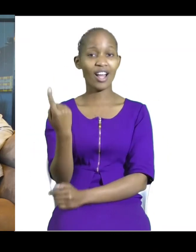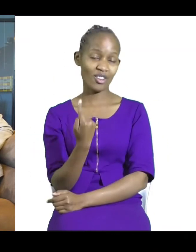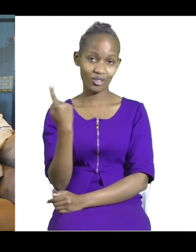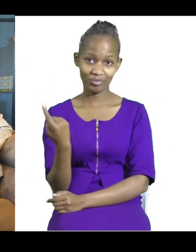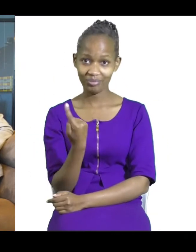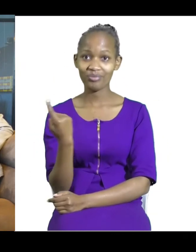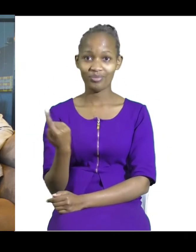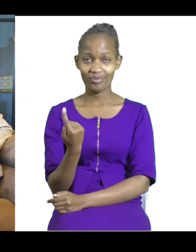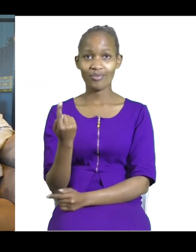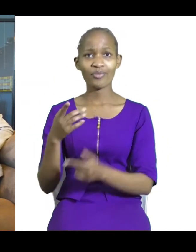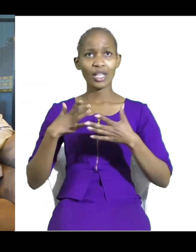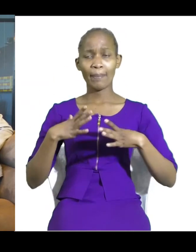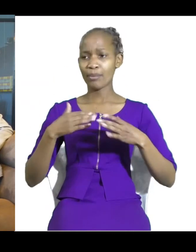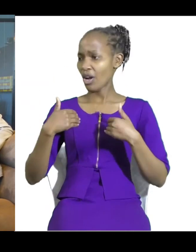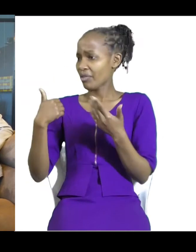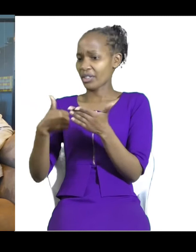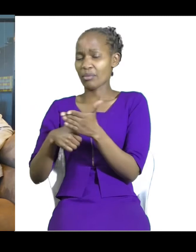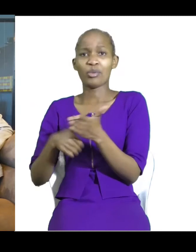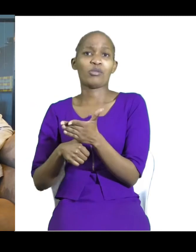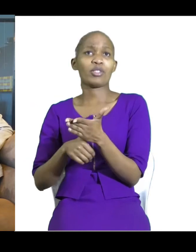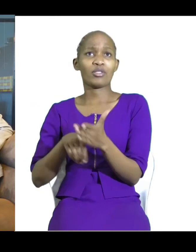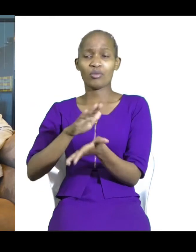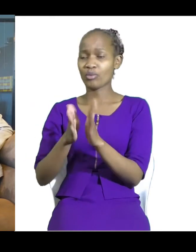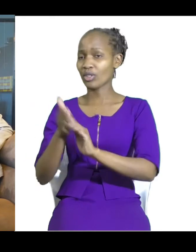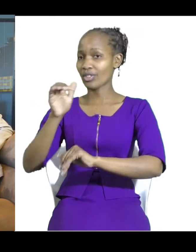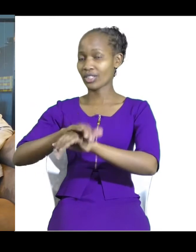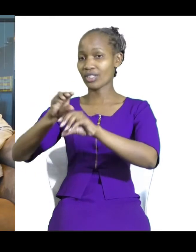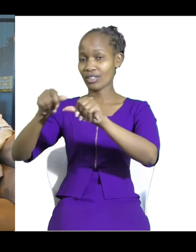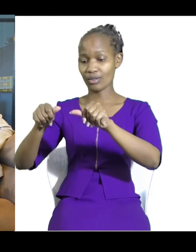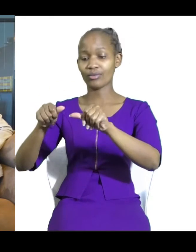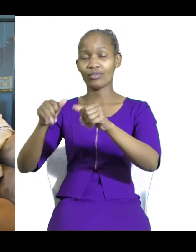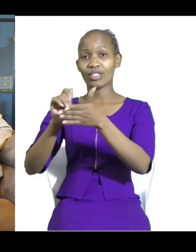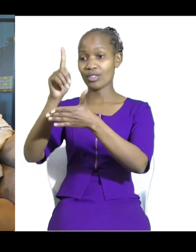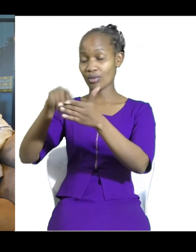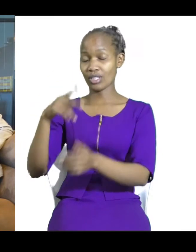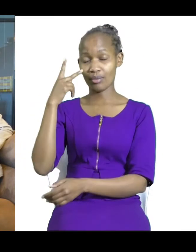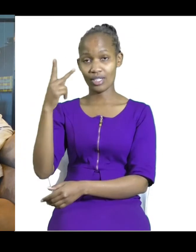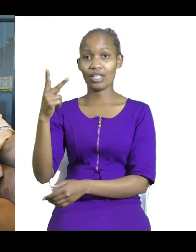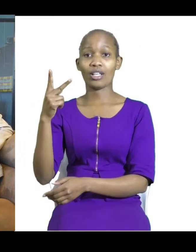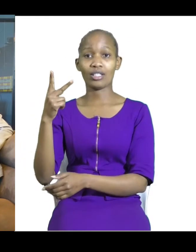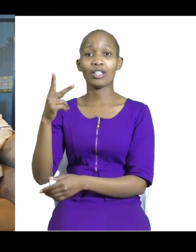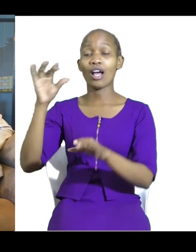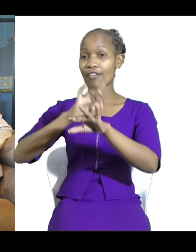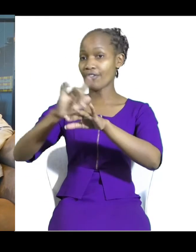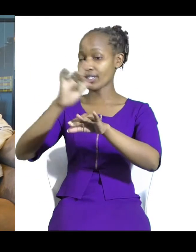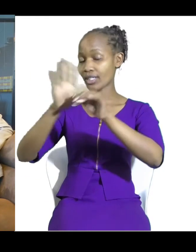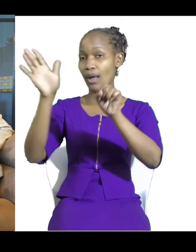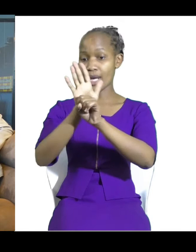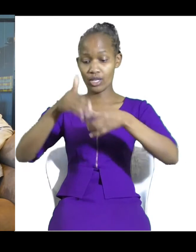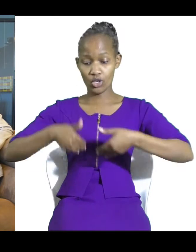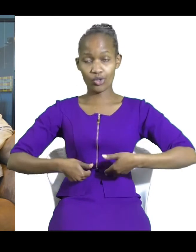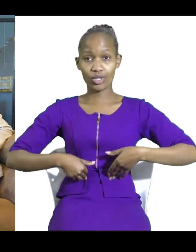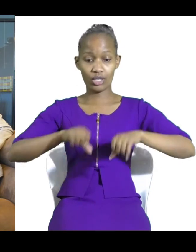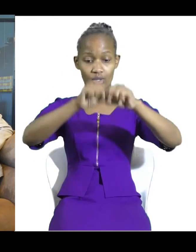want to scale before even coming up with a problem. That is the thing that I've seen that is inhibiting a lot of the youth in the